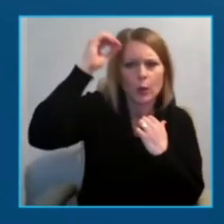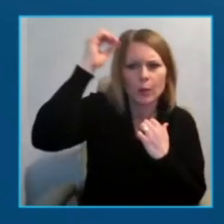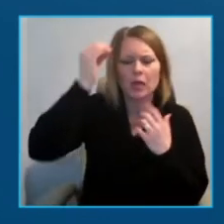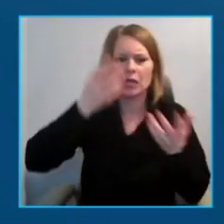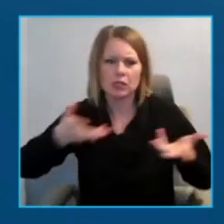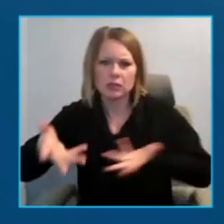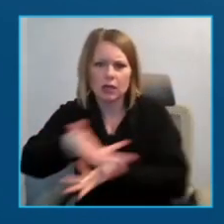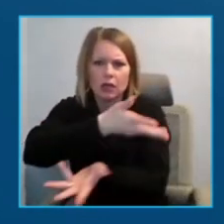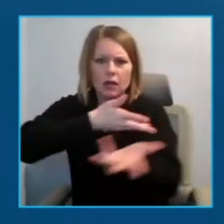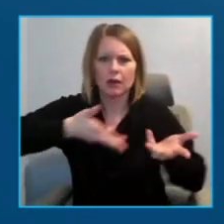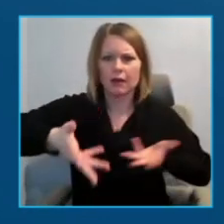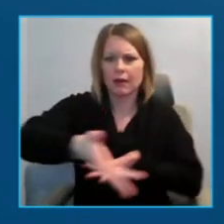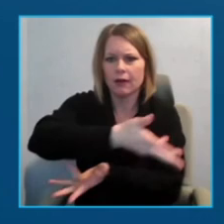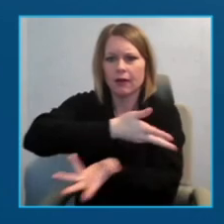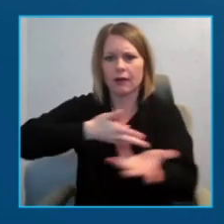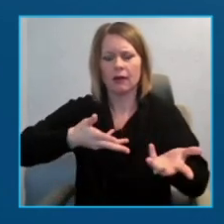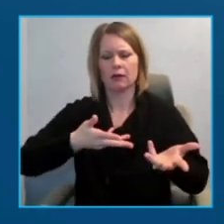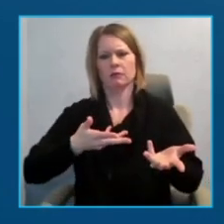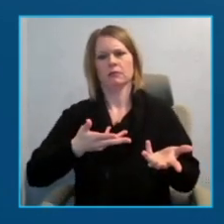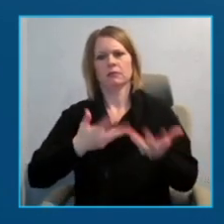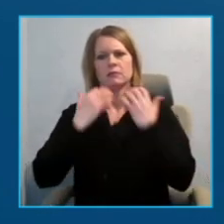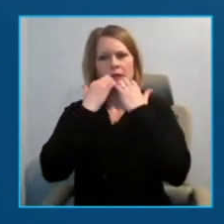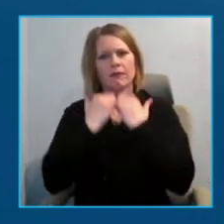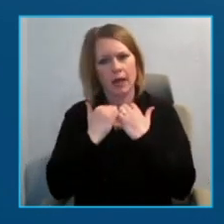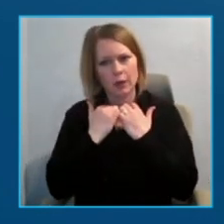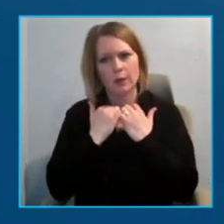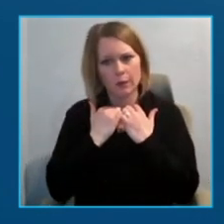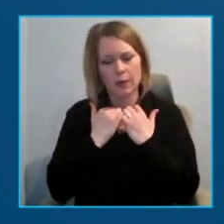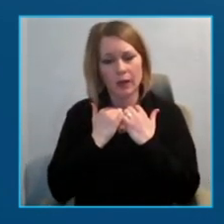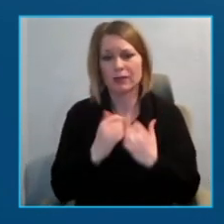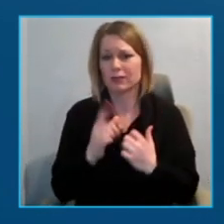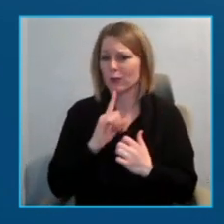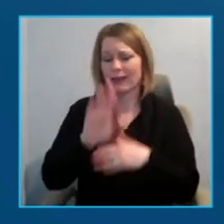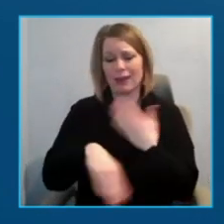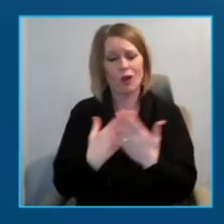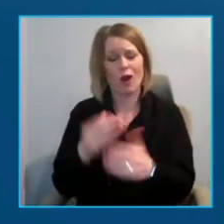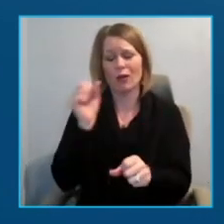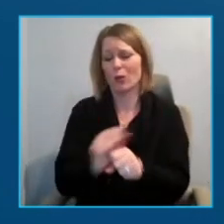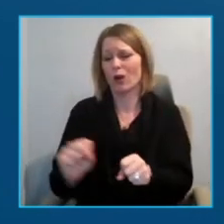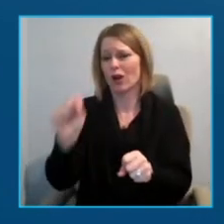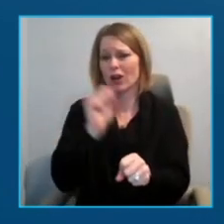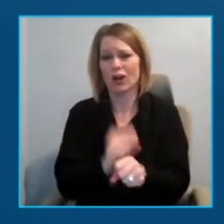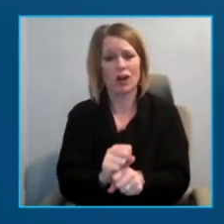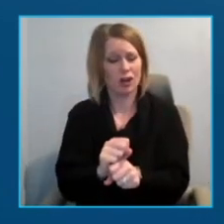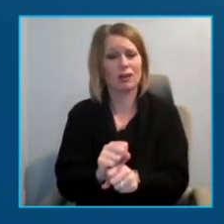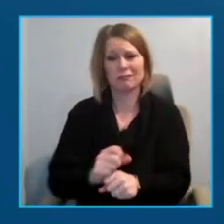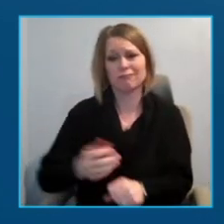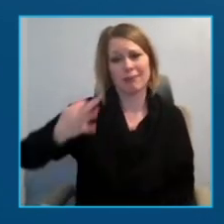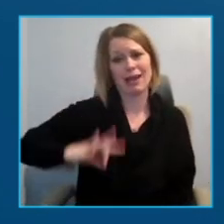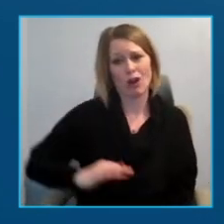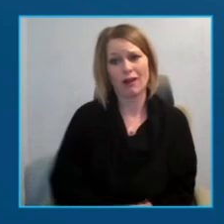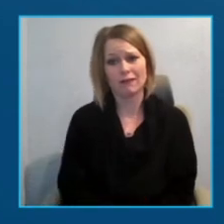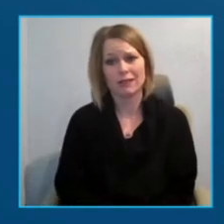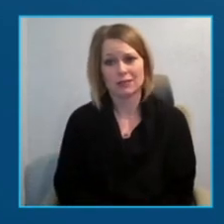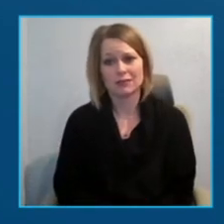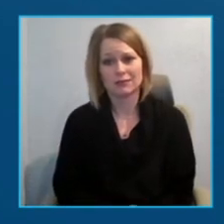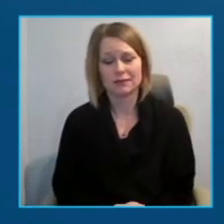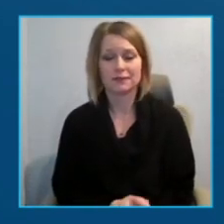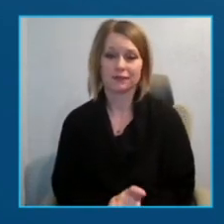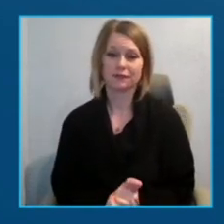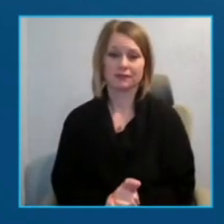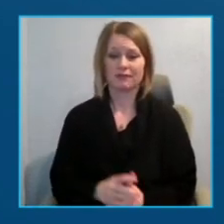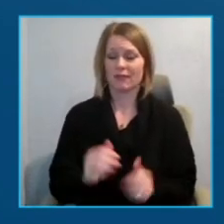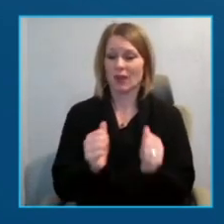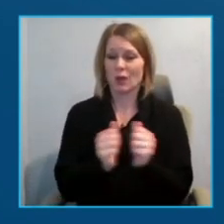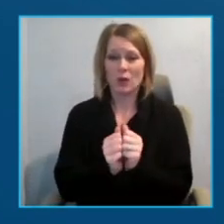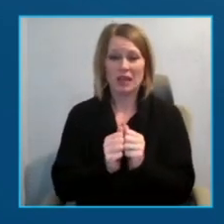all that work you put in, it really paid off. An unprecedented field of candidates in terms of numbers, and